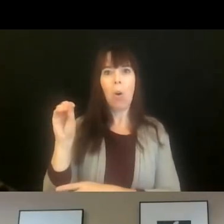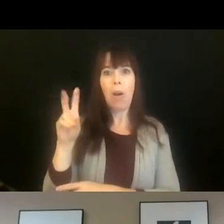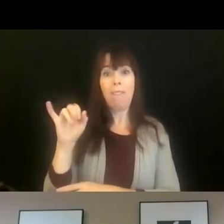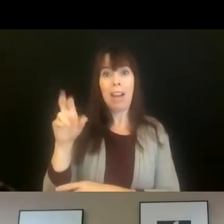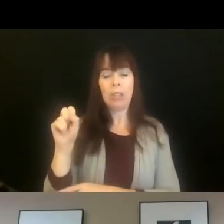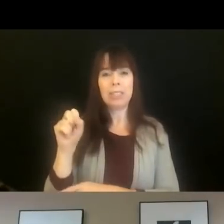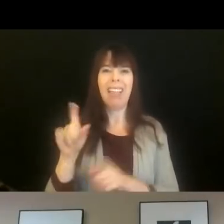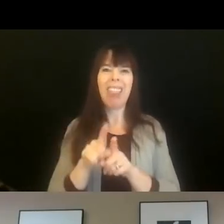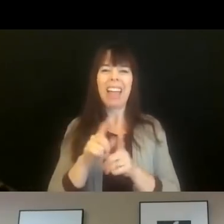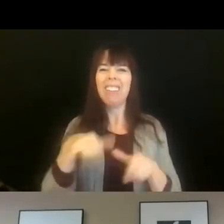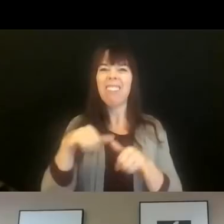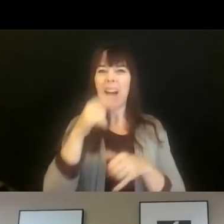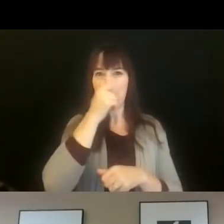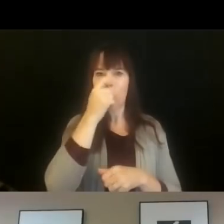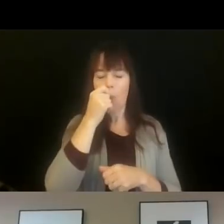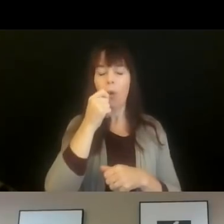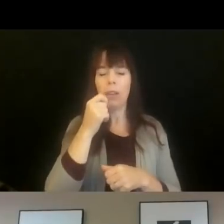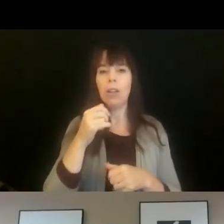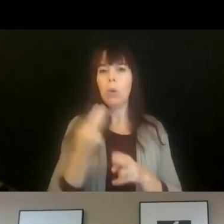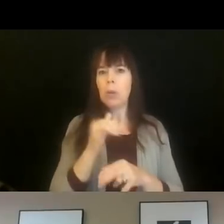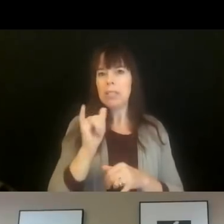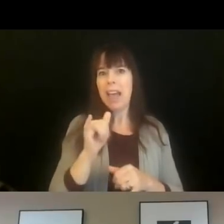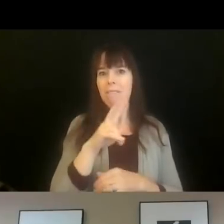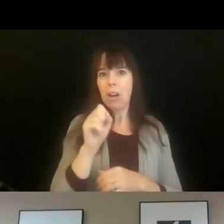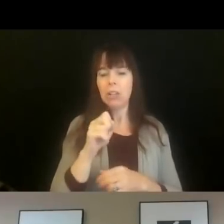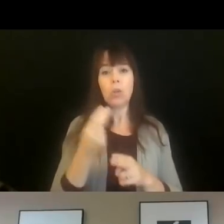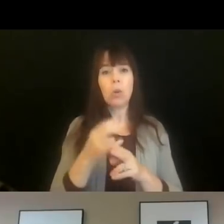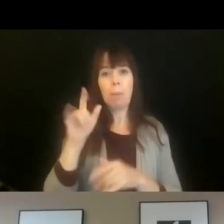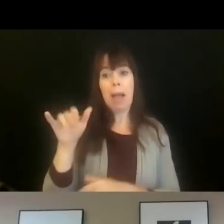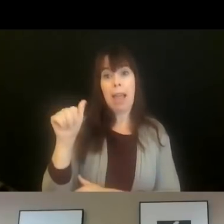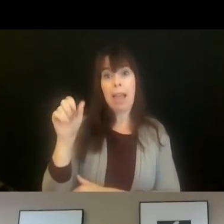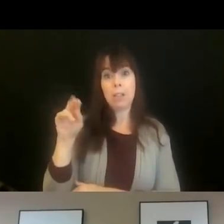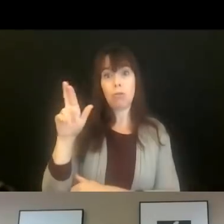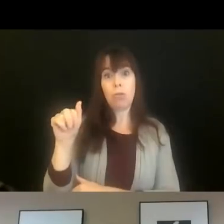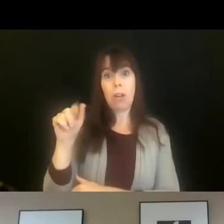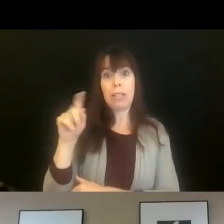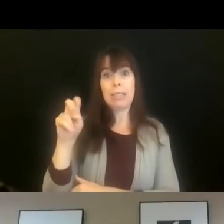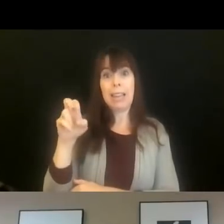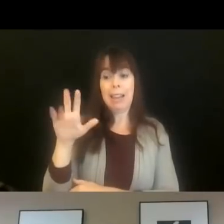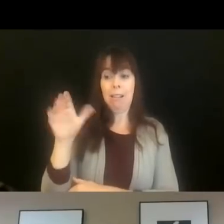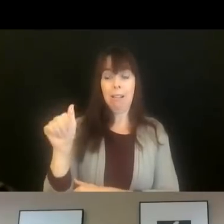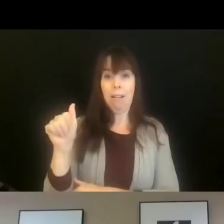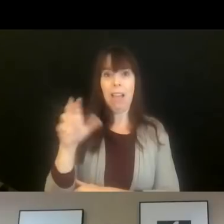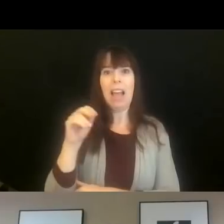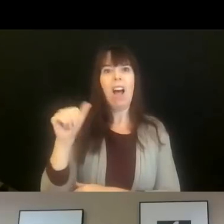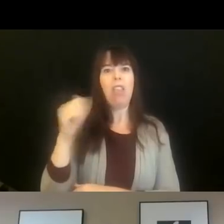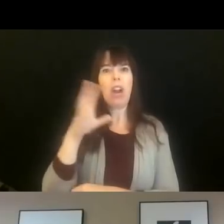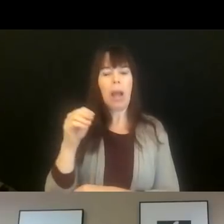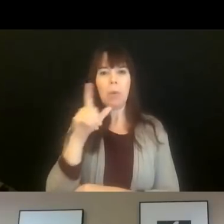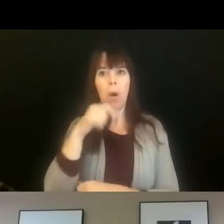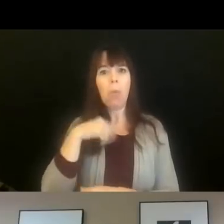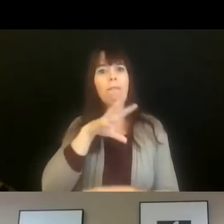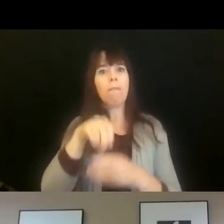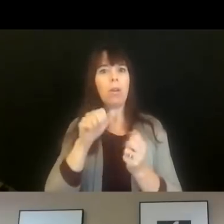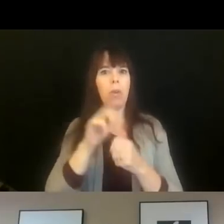virus. And that's the strategy employed by AstraZeneca, as well as Janssen, 2 companies in which we'll be involved in